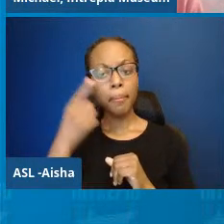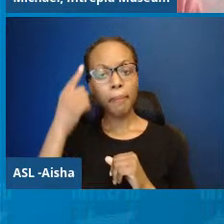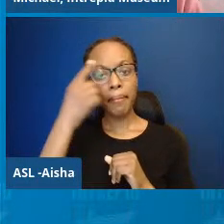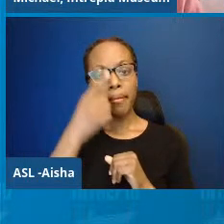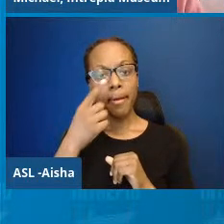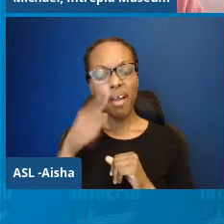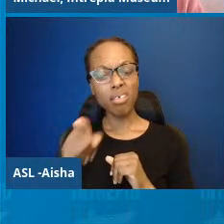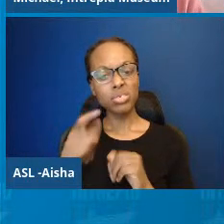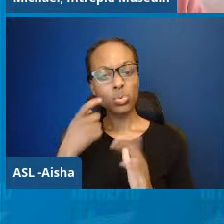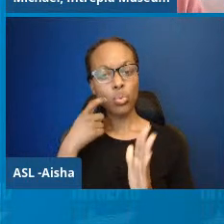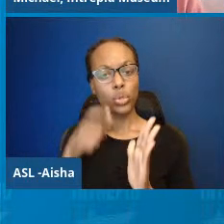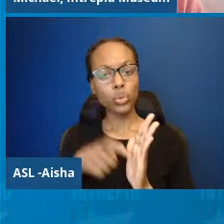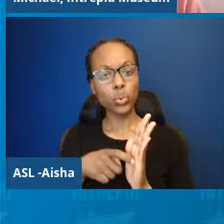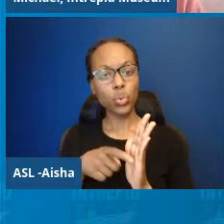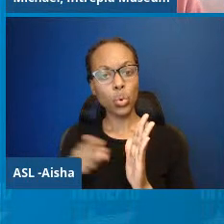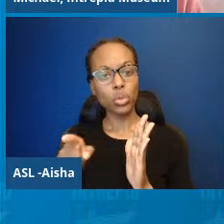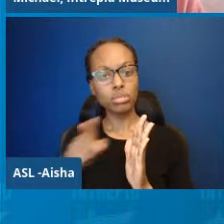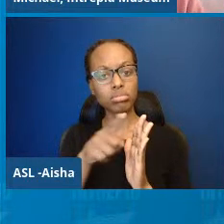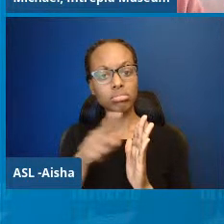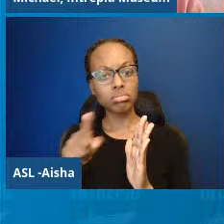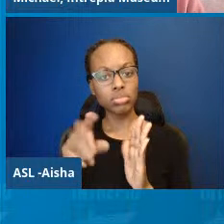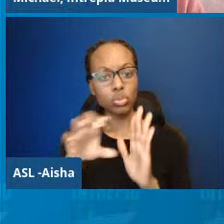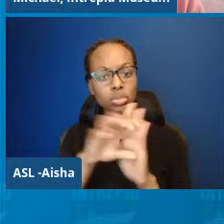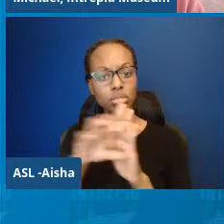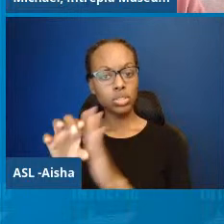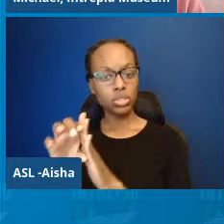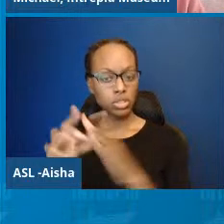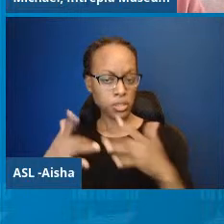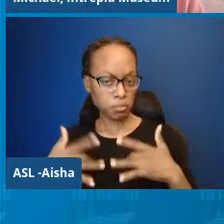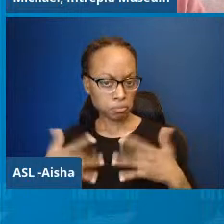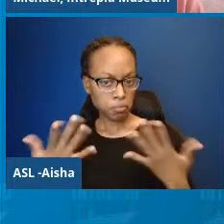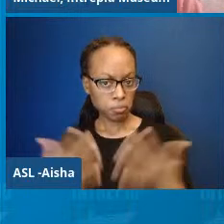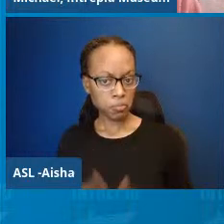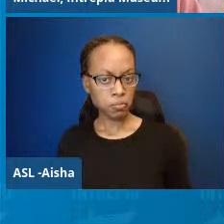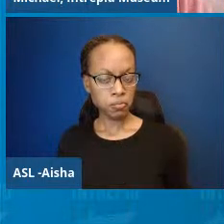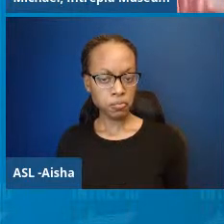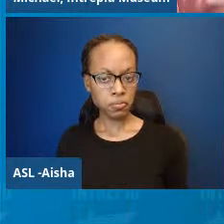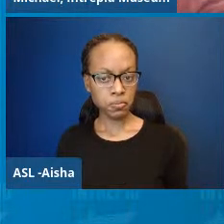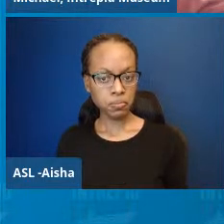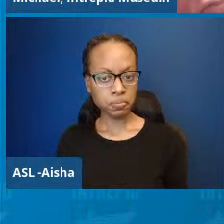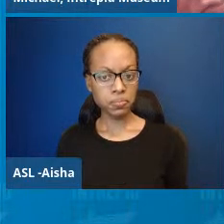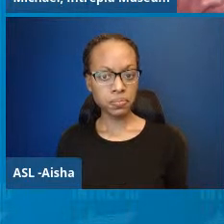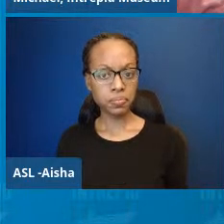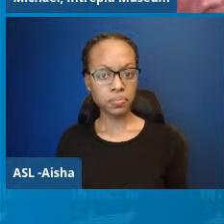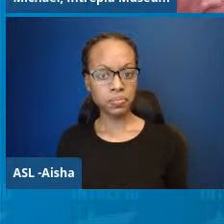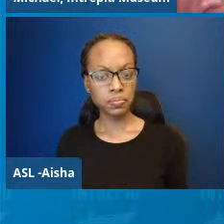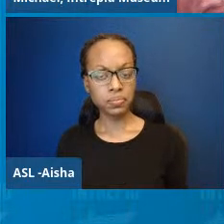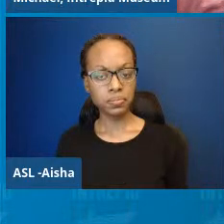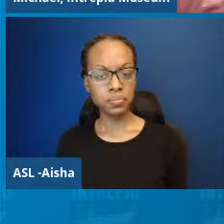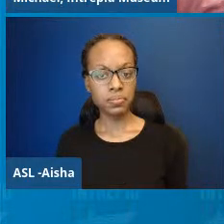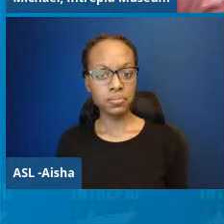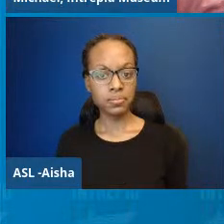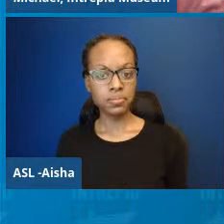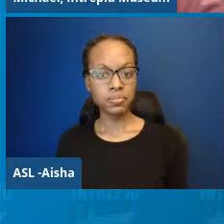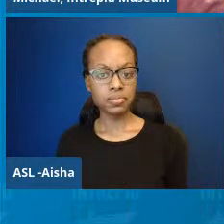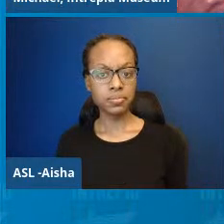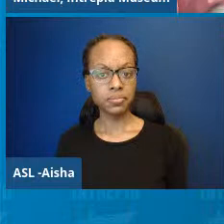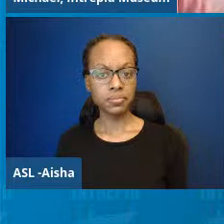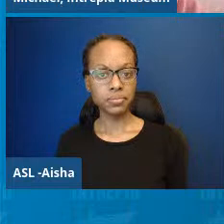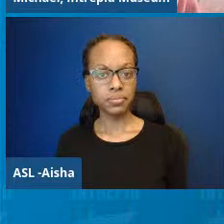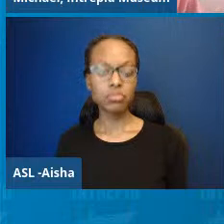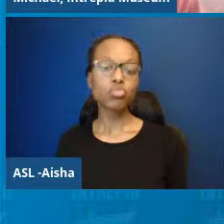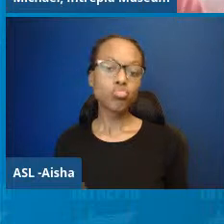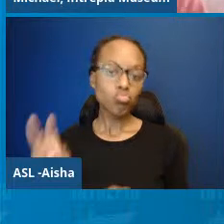what you're noticing in some images on the screen. Just take a moment to let